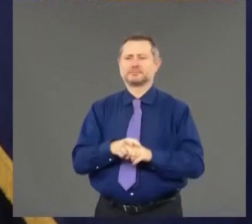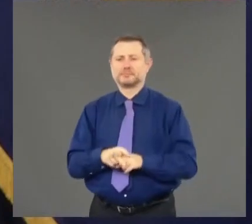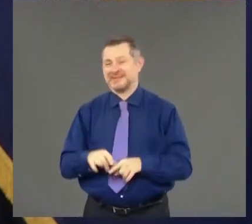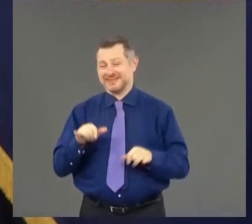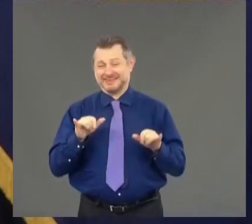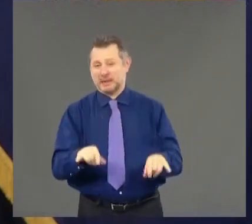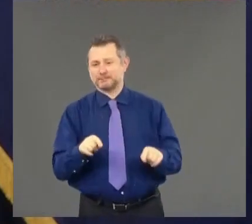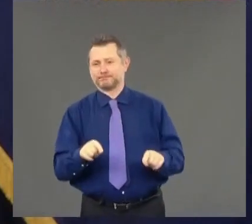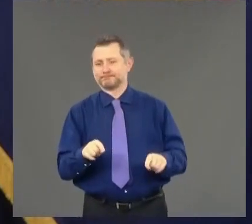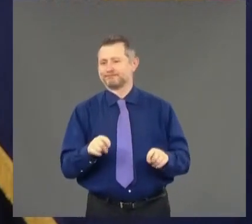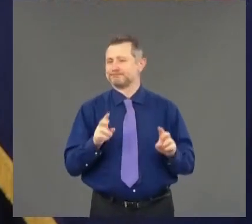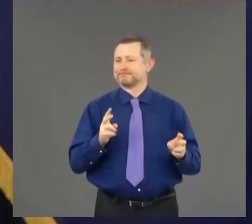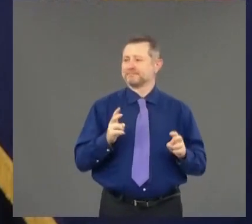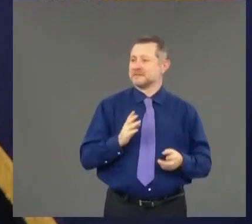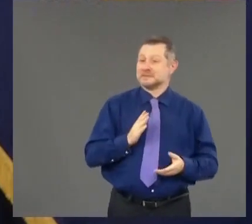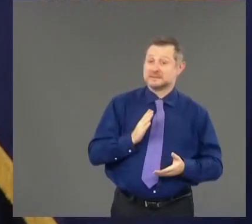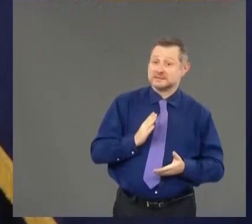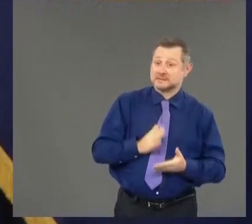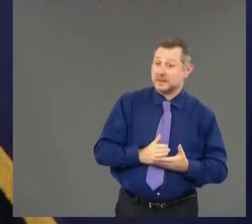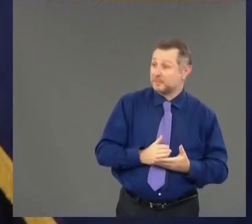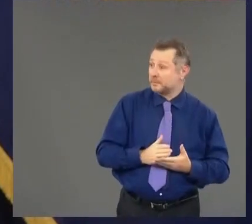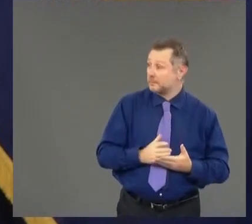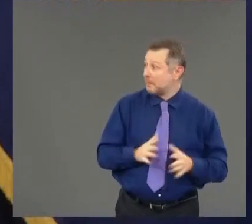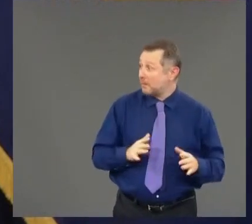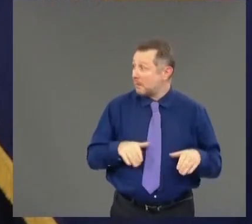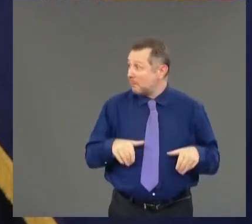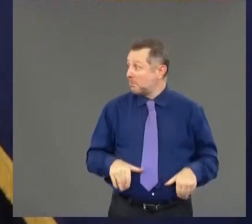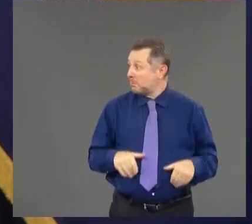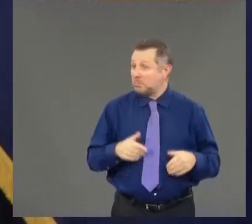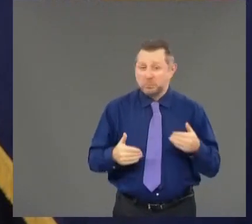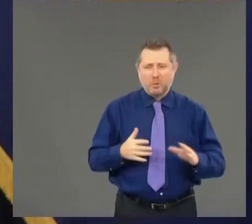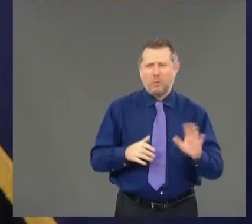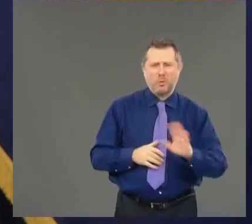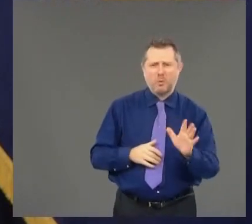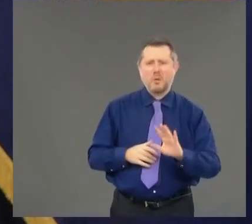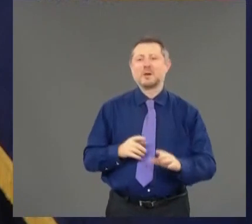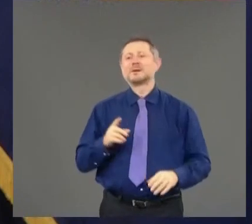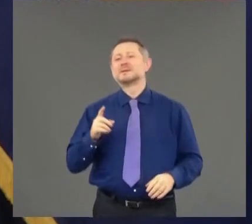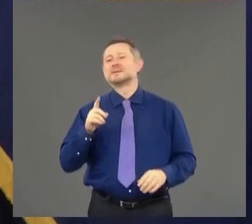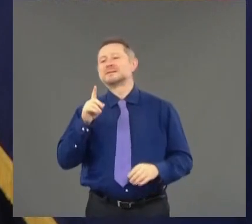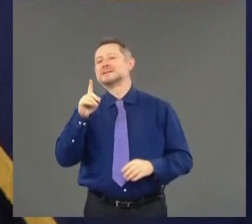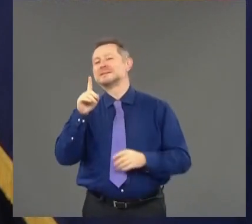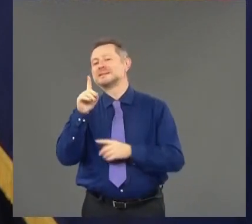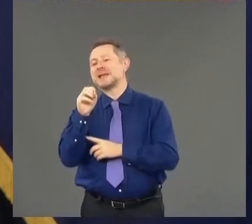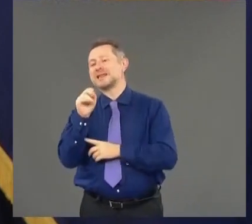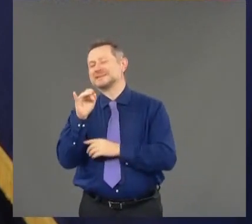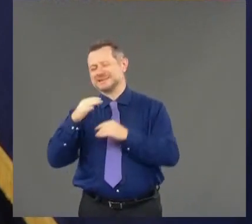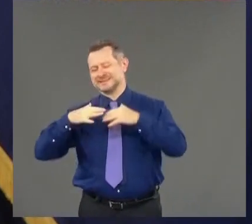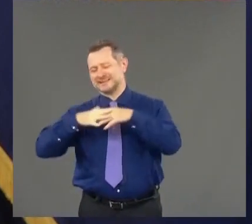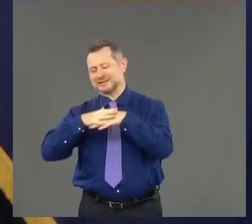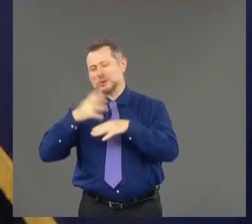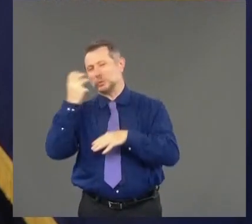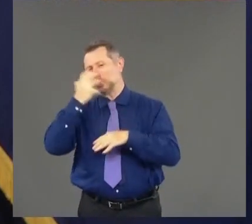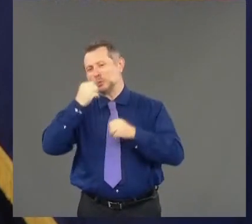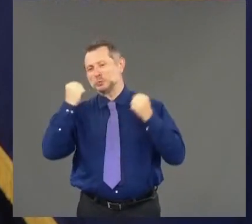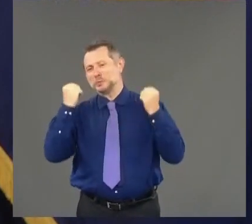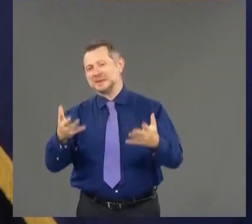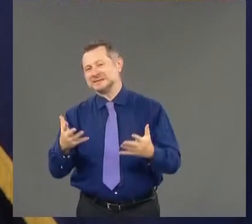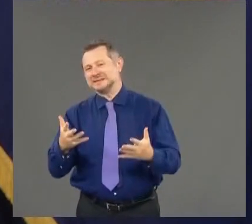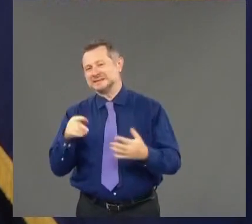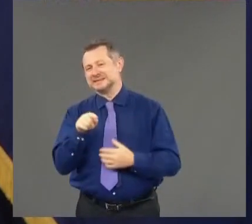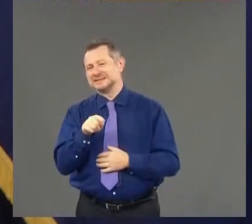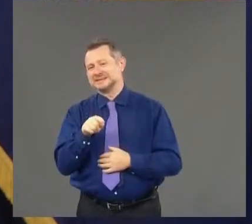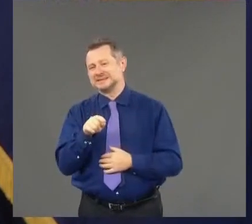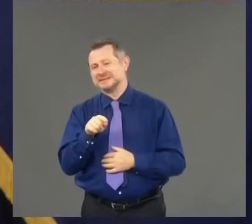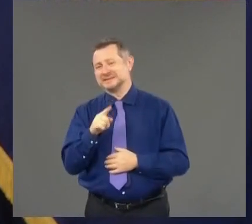us, right? It's the density in those places, and it's the amount of time you're